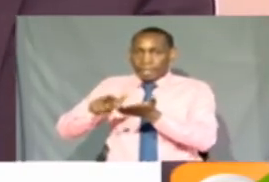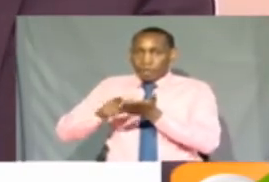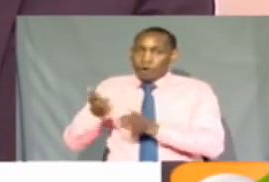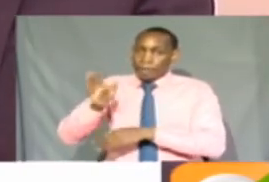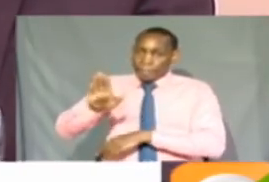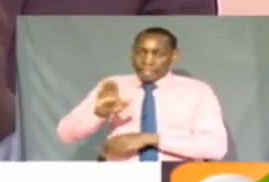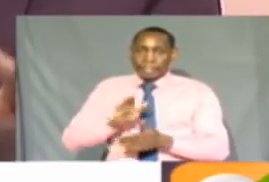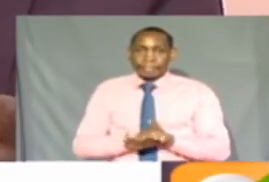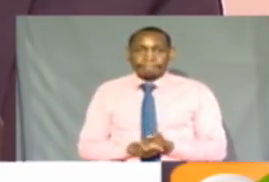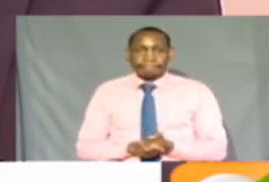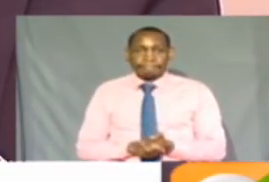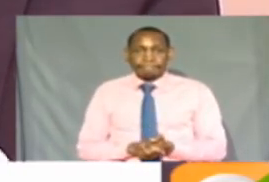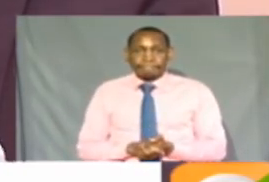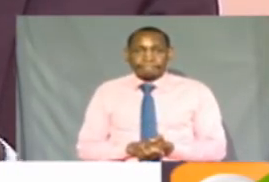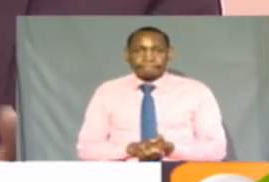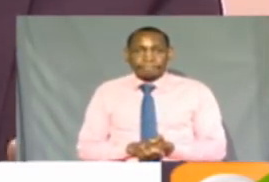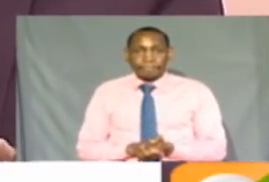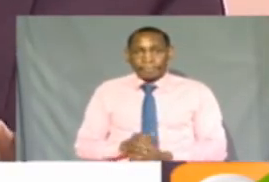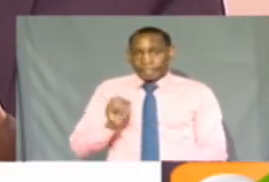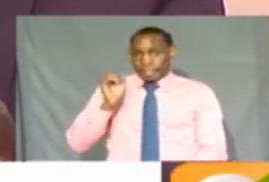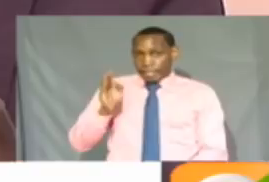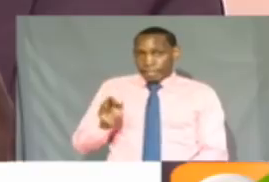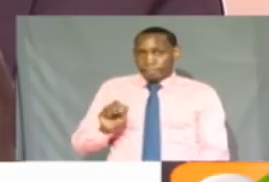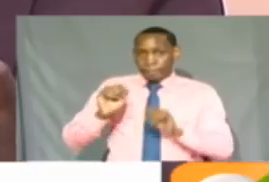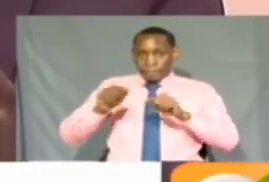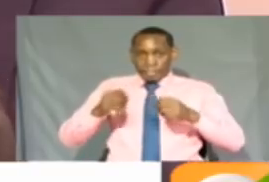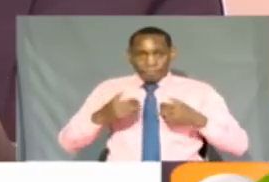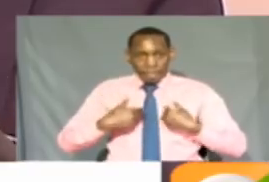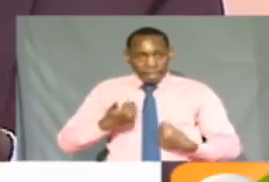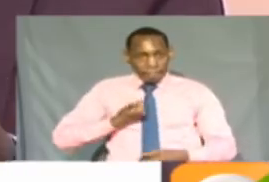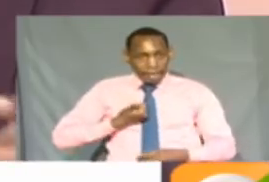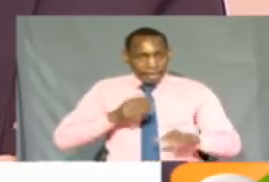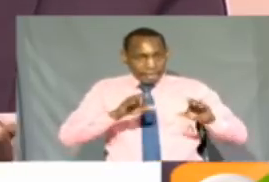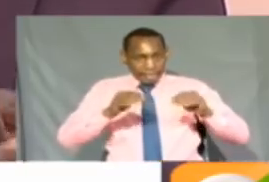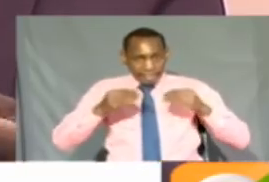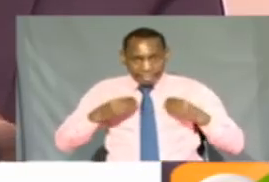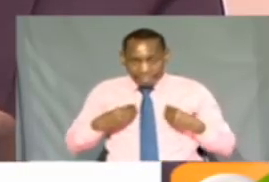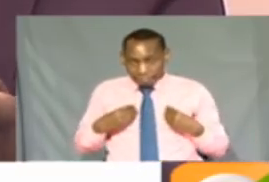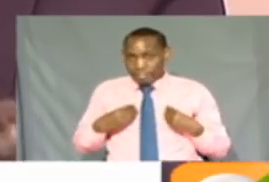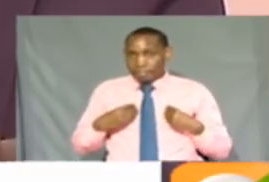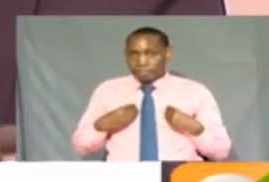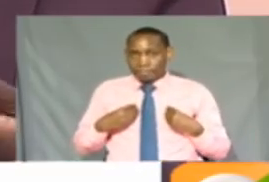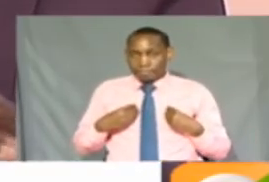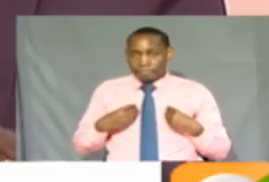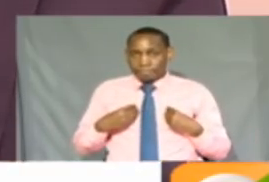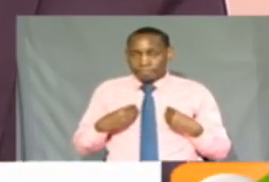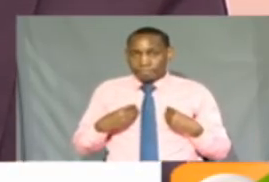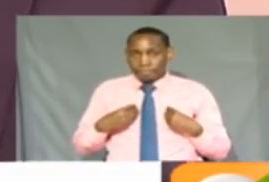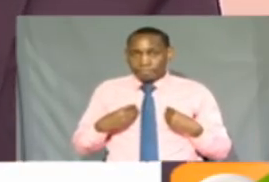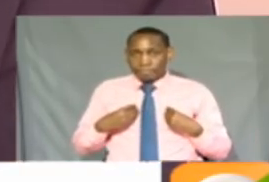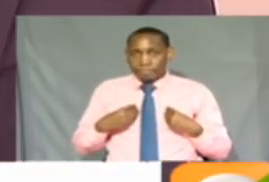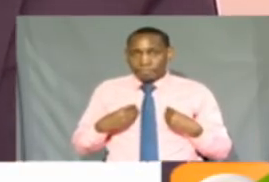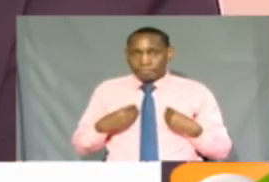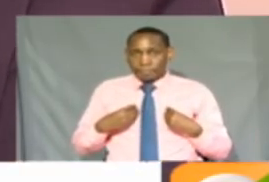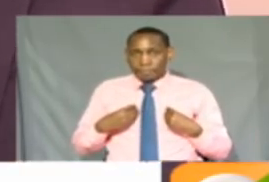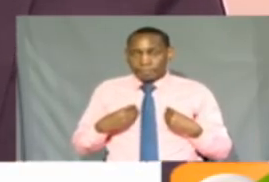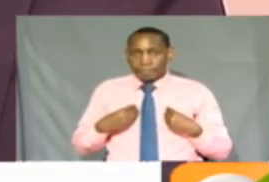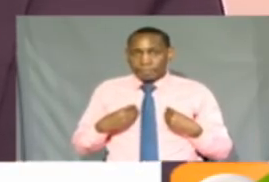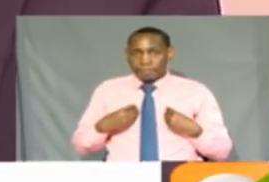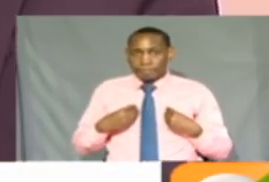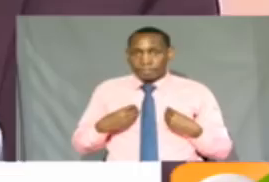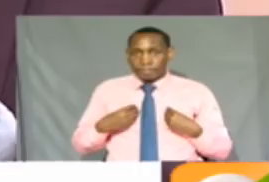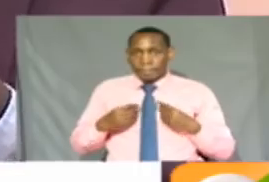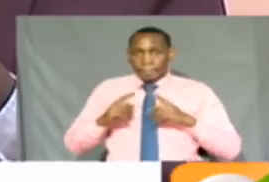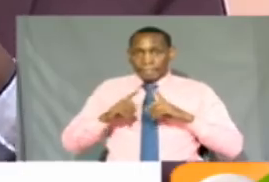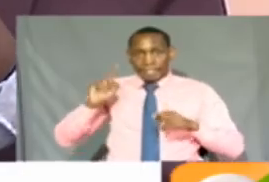So if you can find a girl who will accept you like that, but most boys there, most men there, yeah. They still think